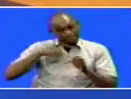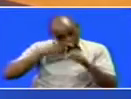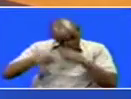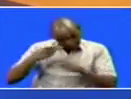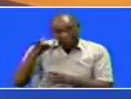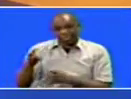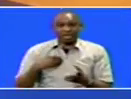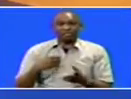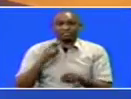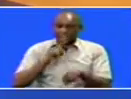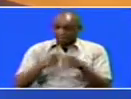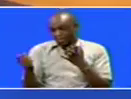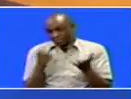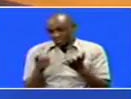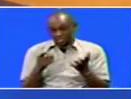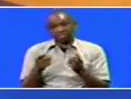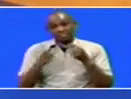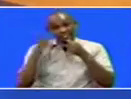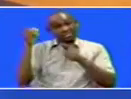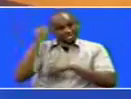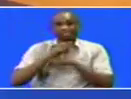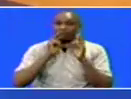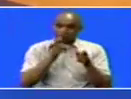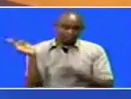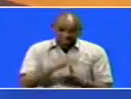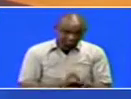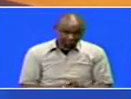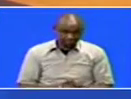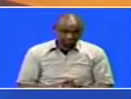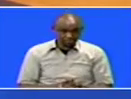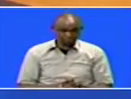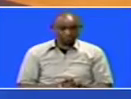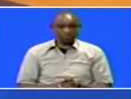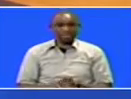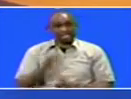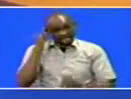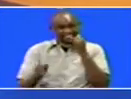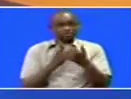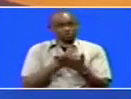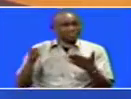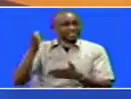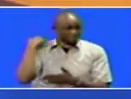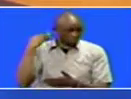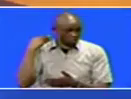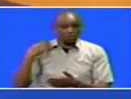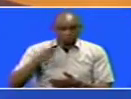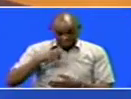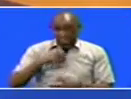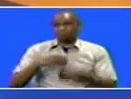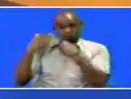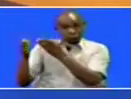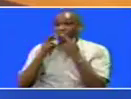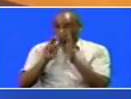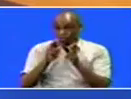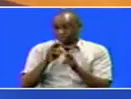same report within 60 days. Last 2 weeks ago, we committed that